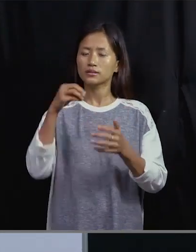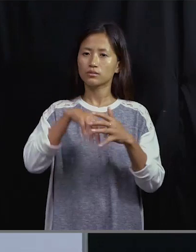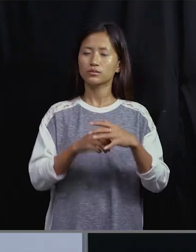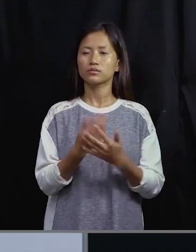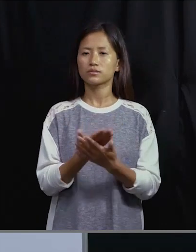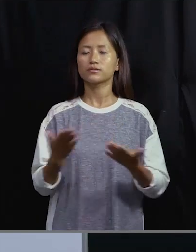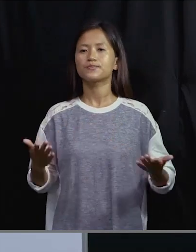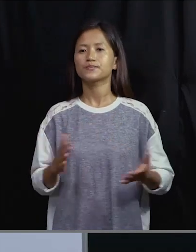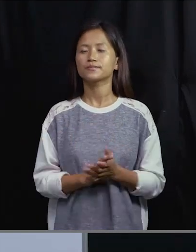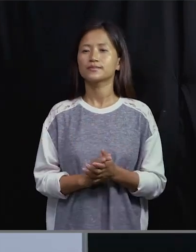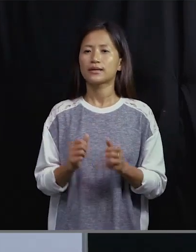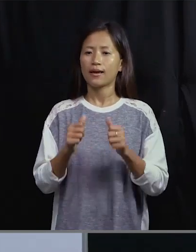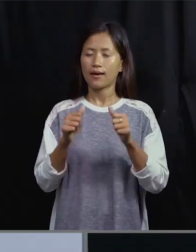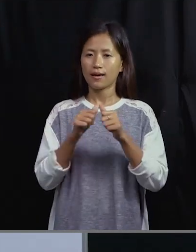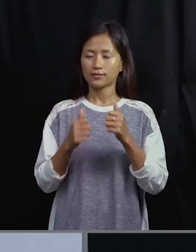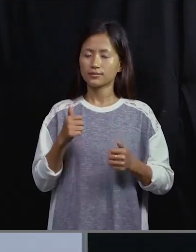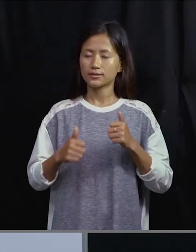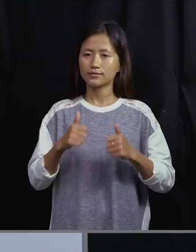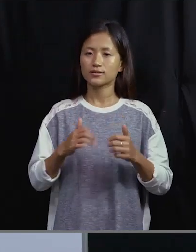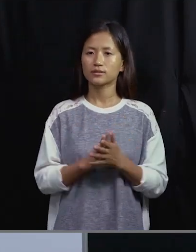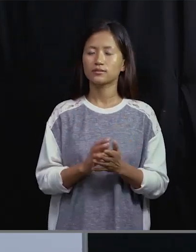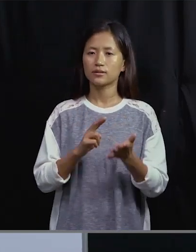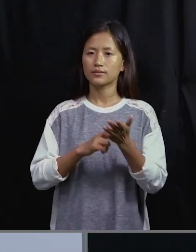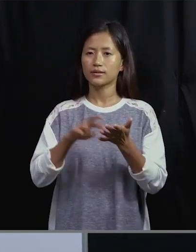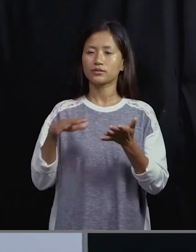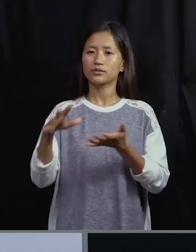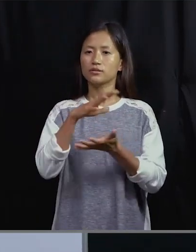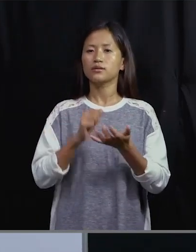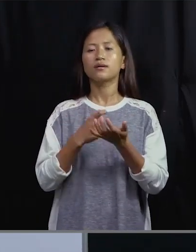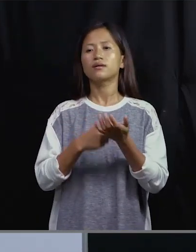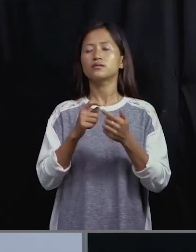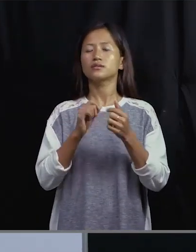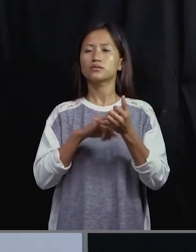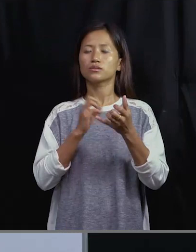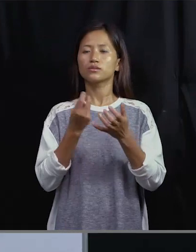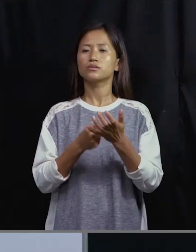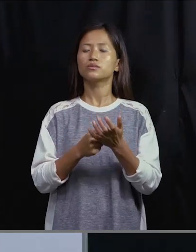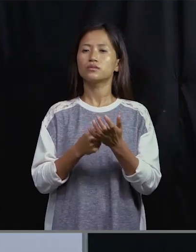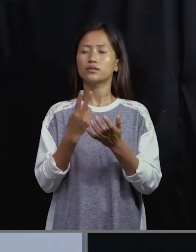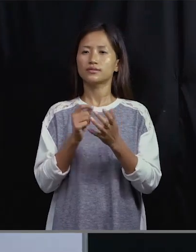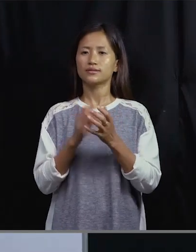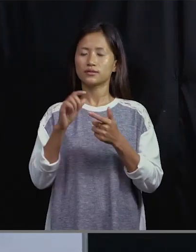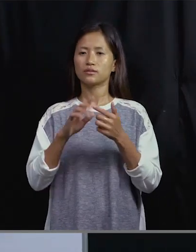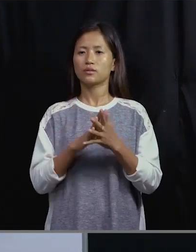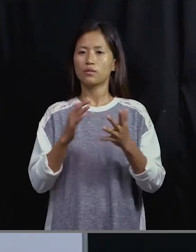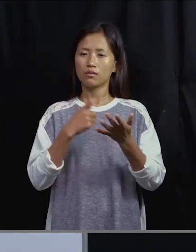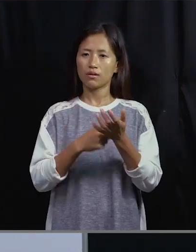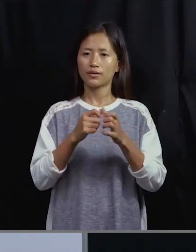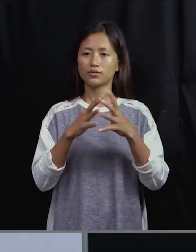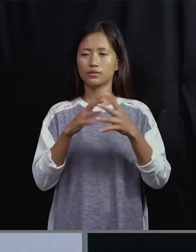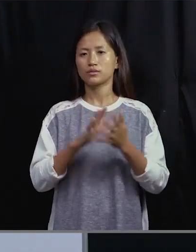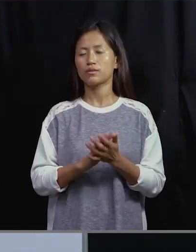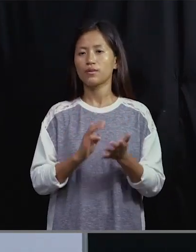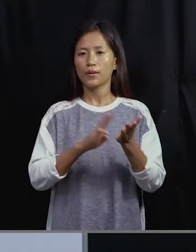those activities where natural resources are used to make raw materials, okay?